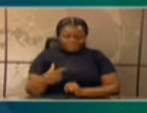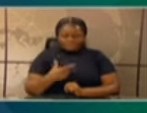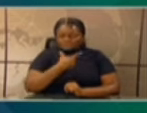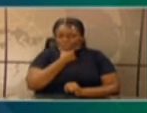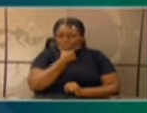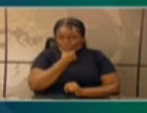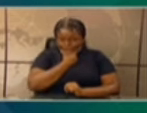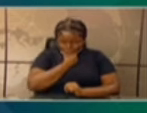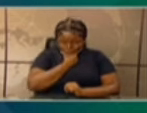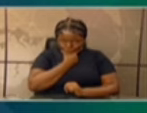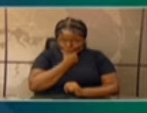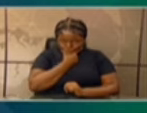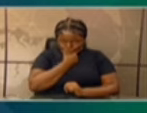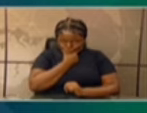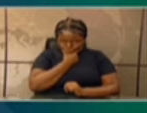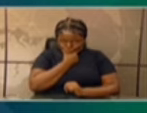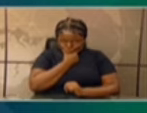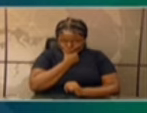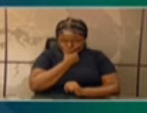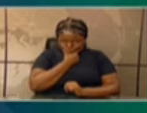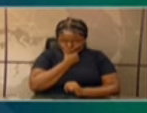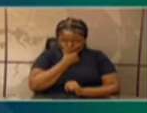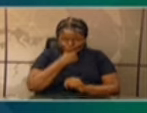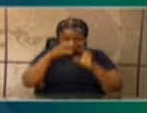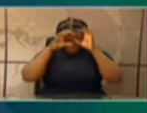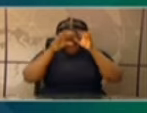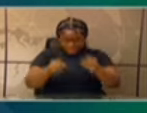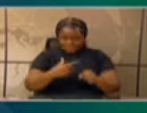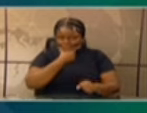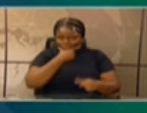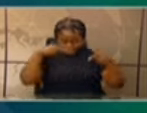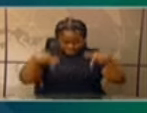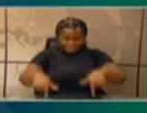Akufo-Addo. Now, listen to me carefully.